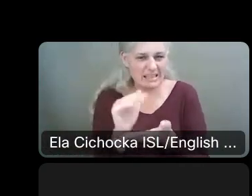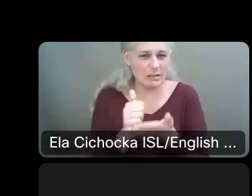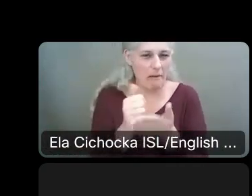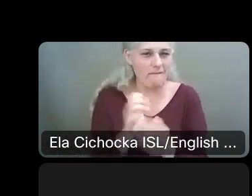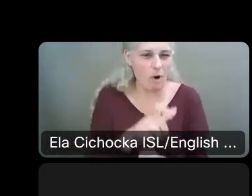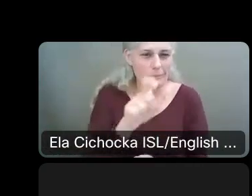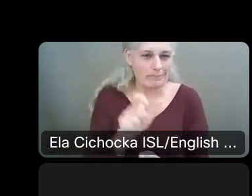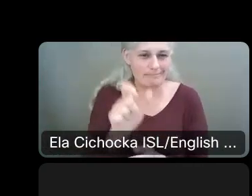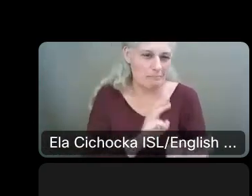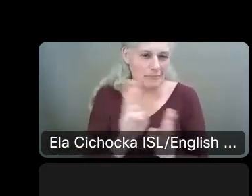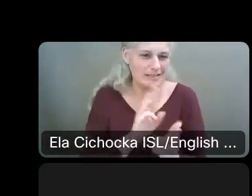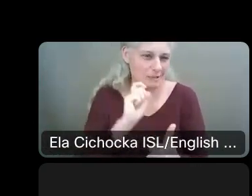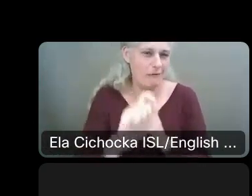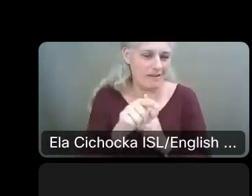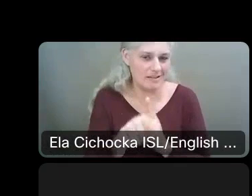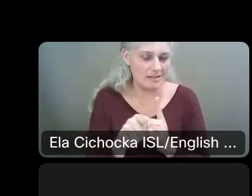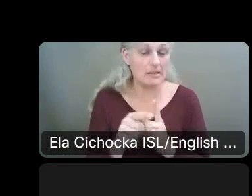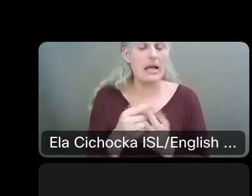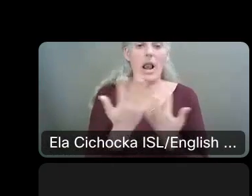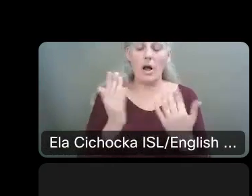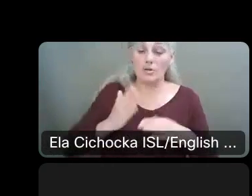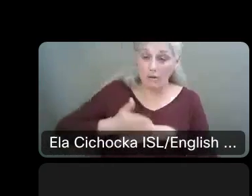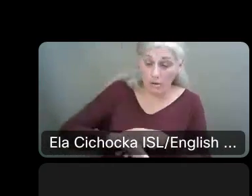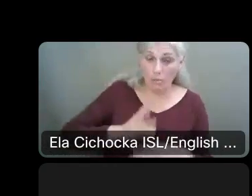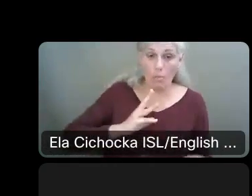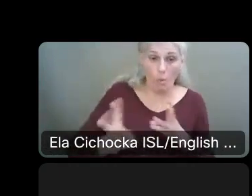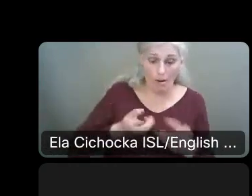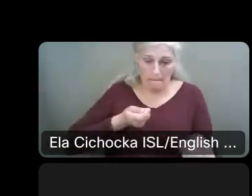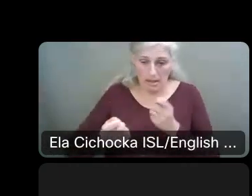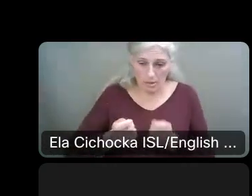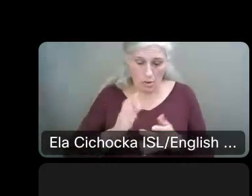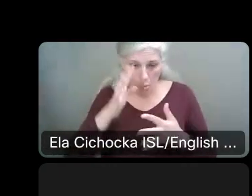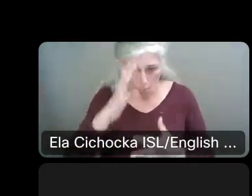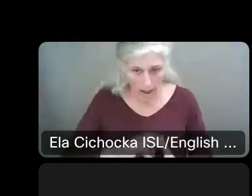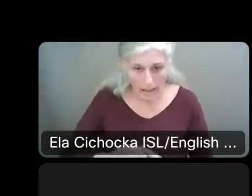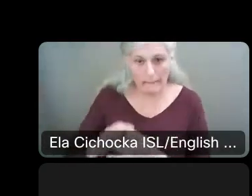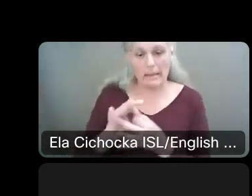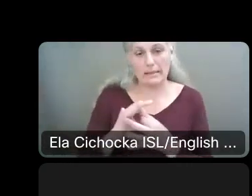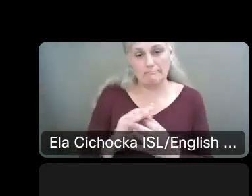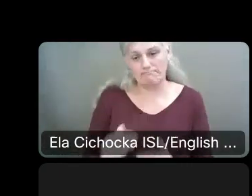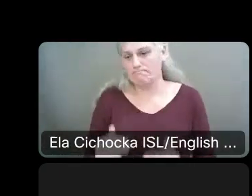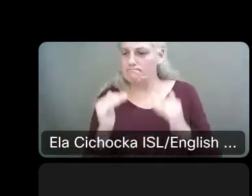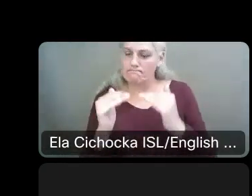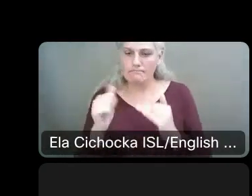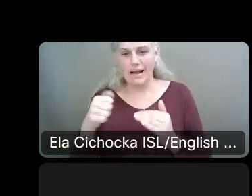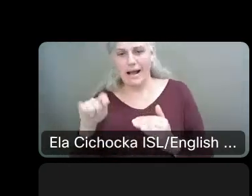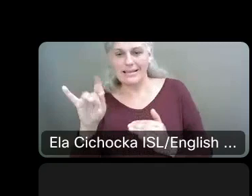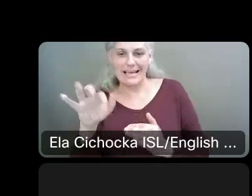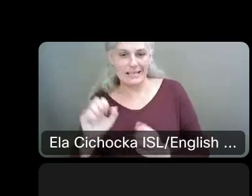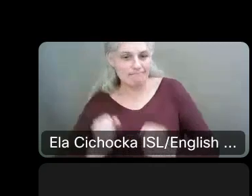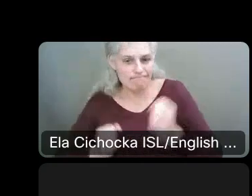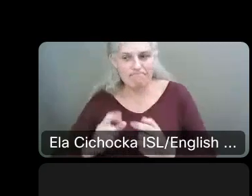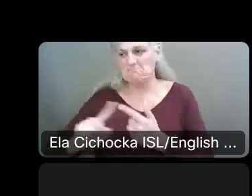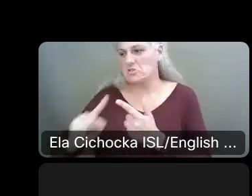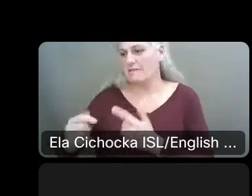there is, you know, the amount of work that goes into managing the well-being of elite athletes, you know, in the